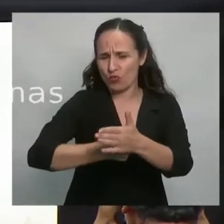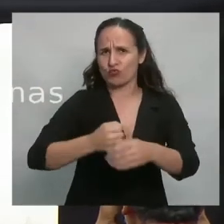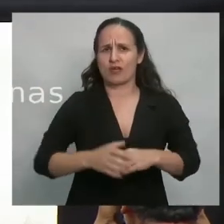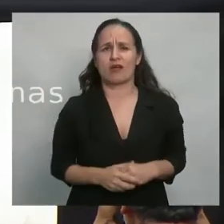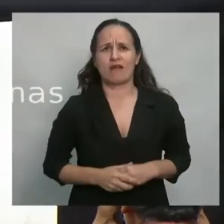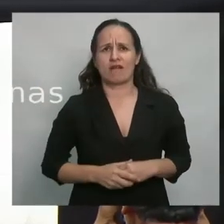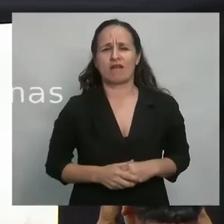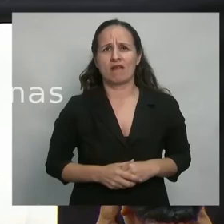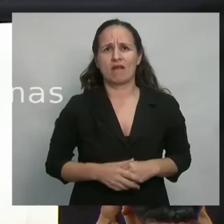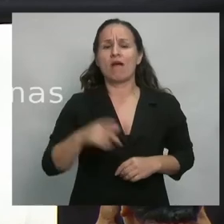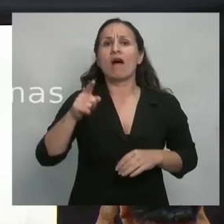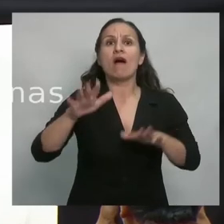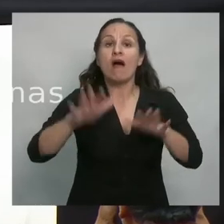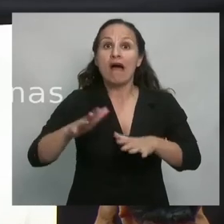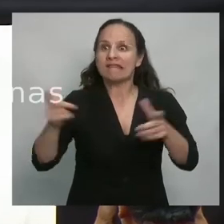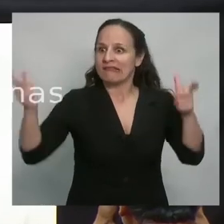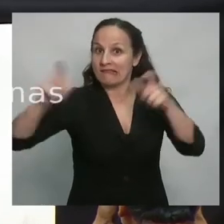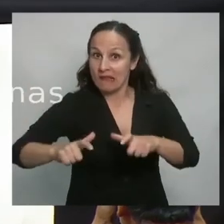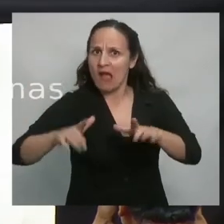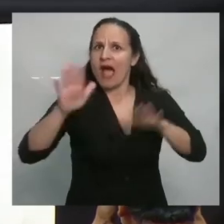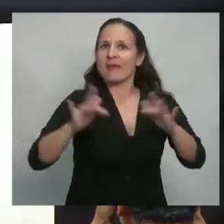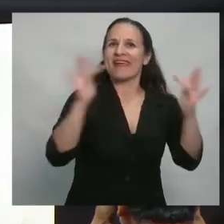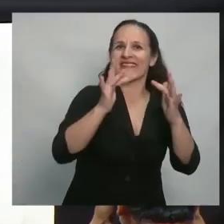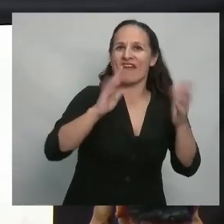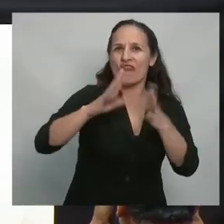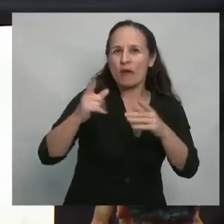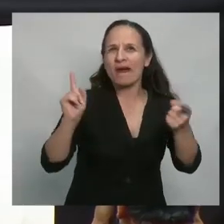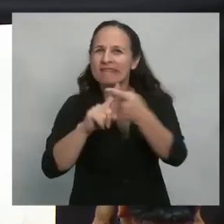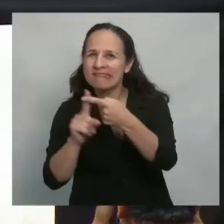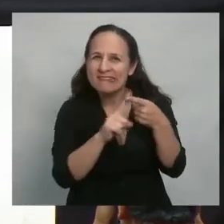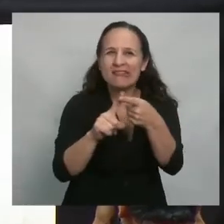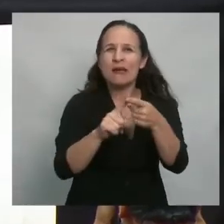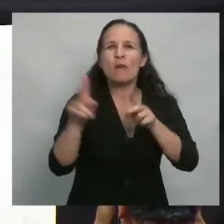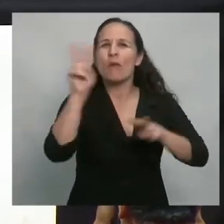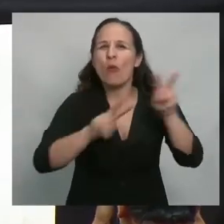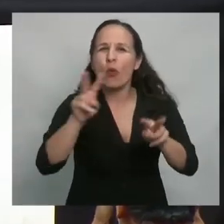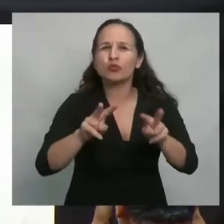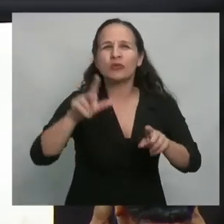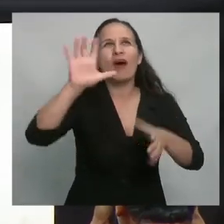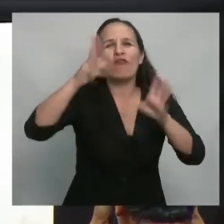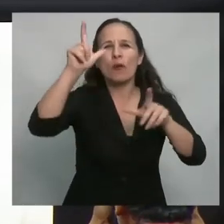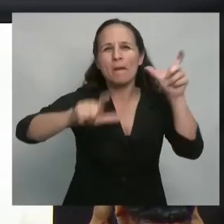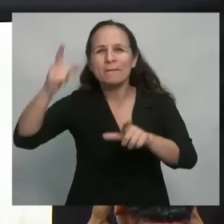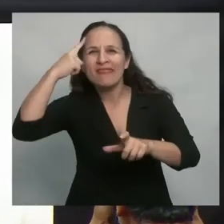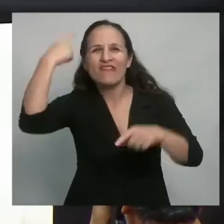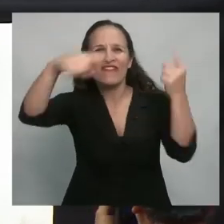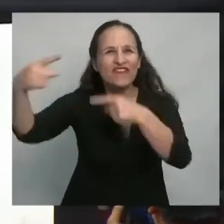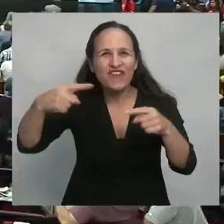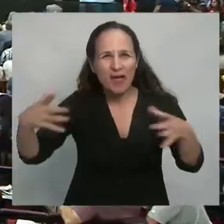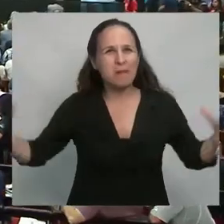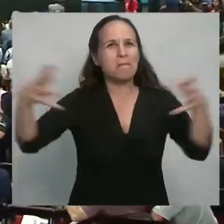to question, to explore, and to find a new voice. We now unfold our programs.